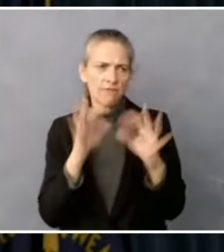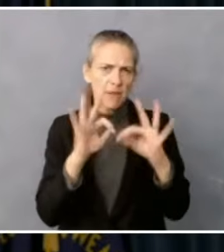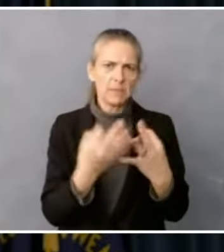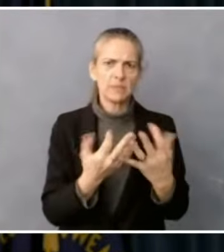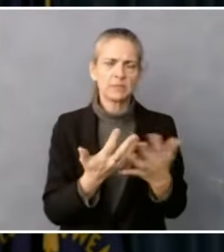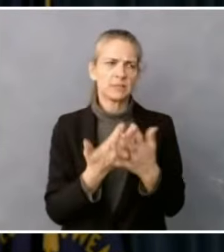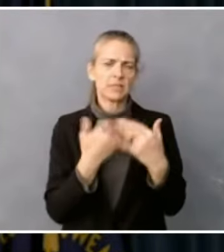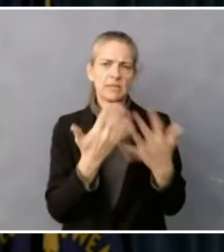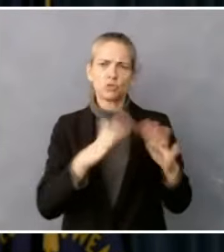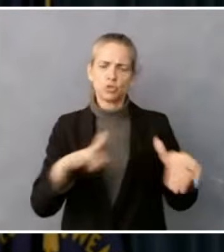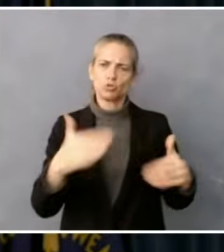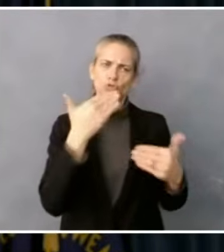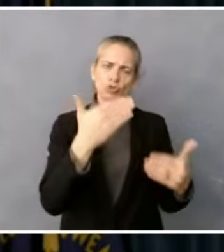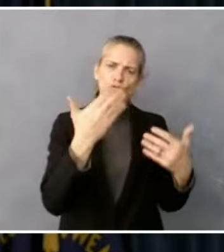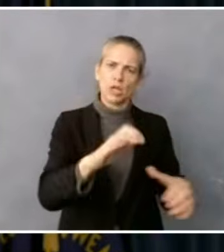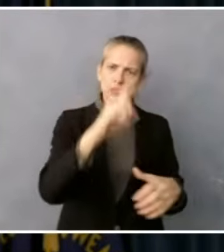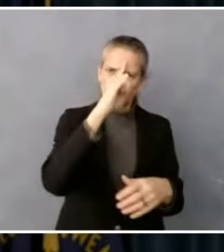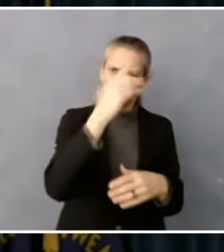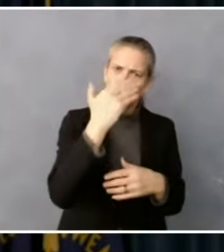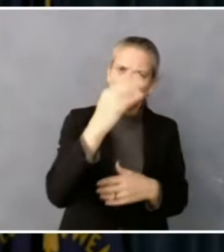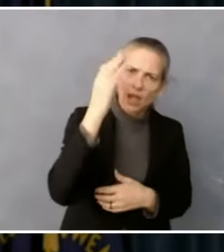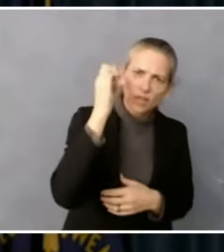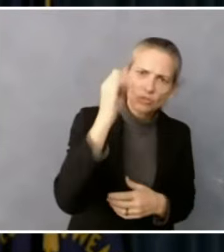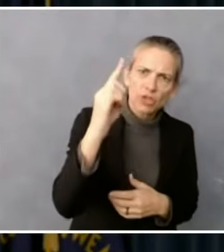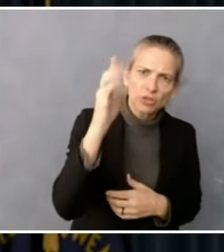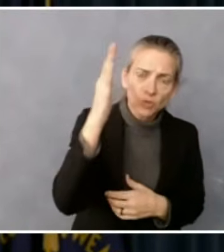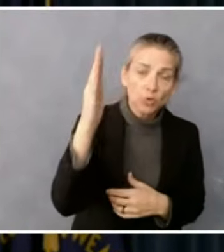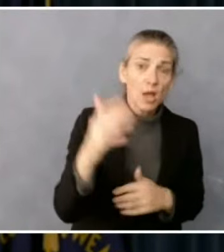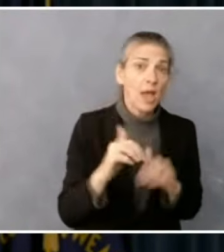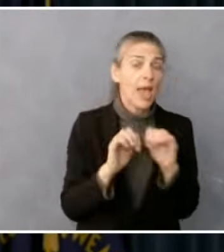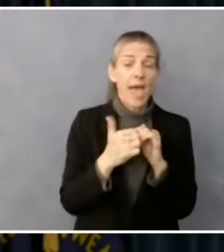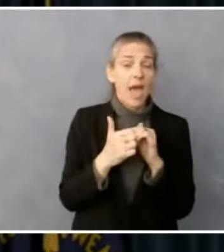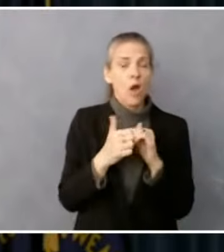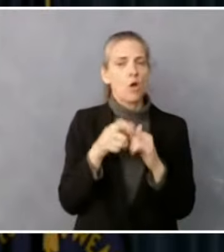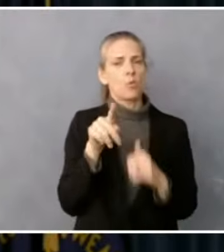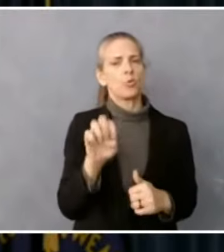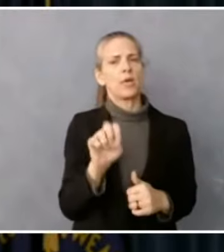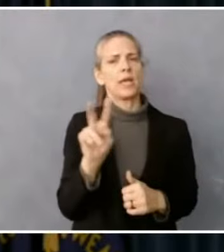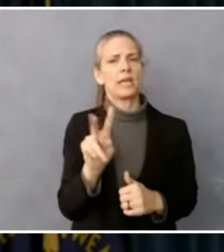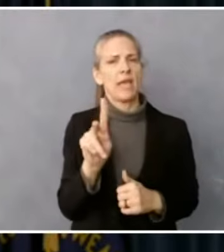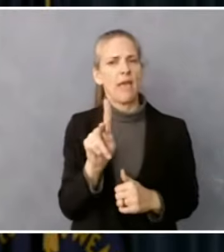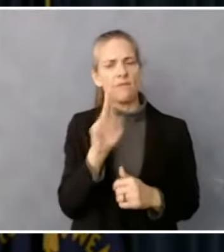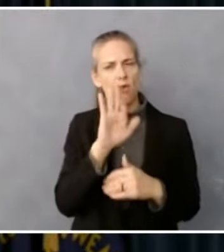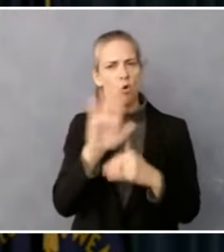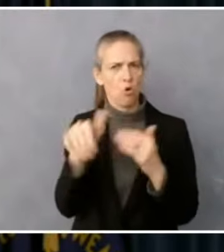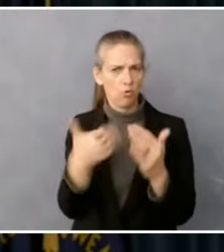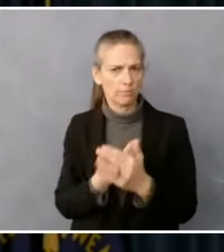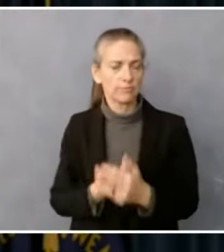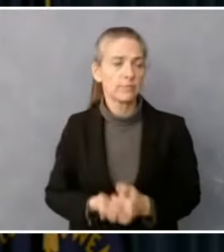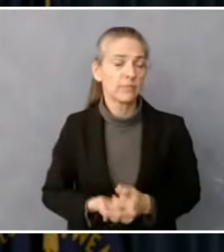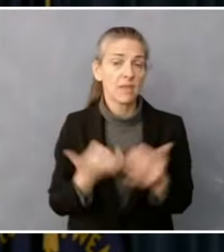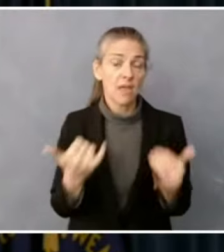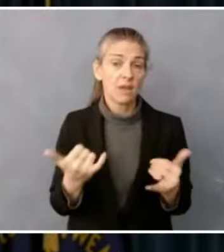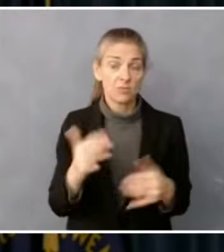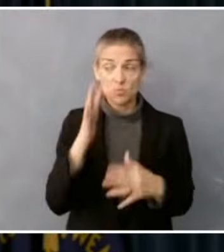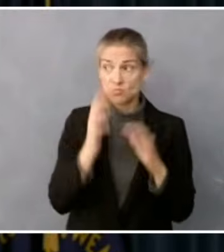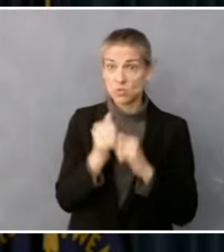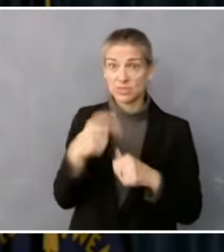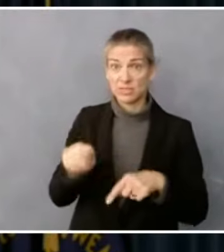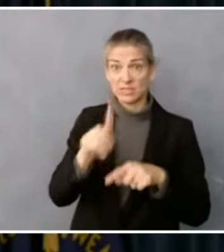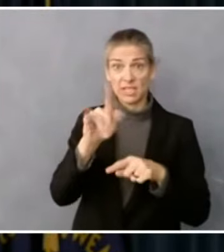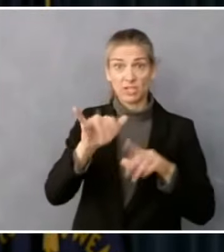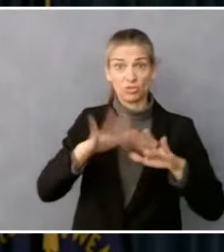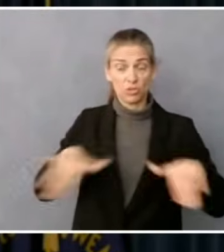The single most effective way to do that is pre-K for all. Right now, more than half of Kentucky's kids are showing up to